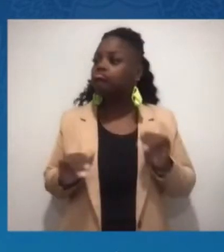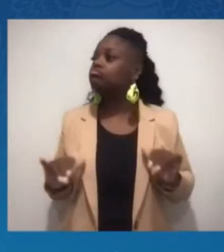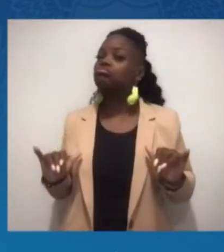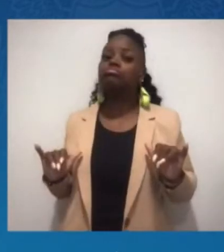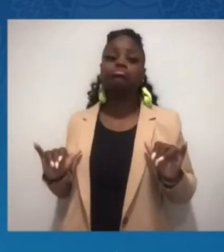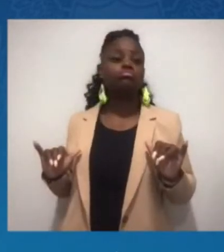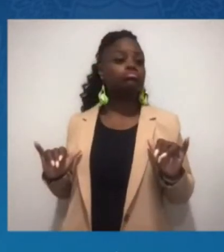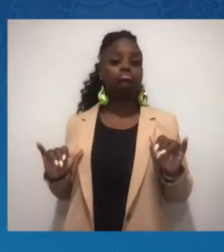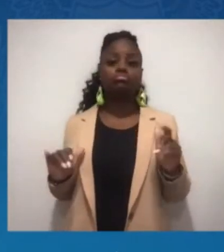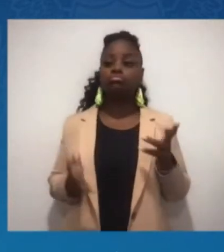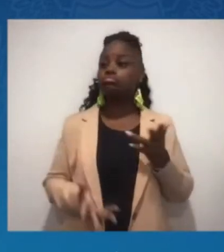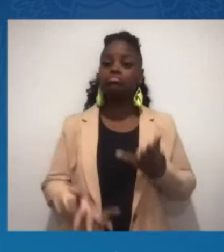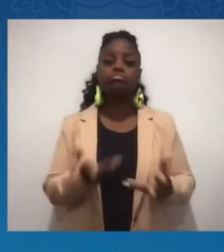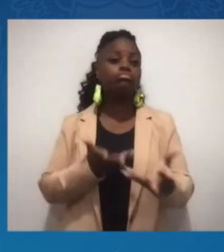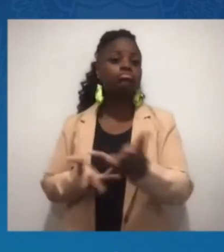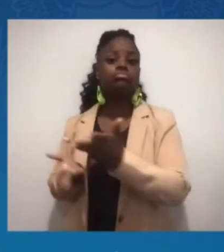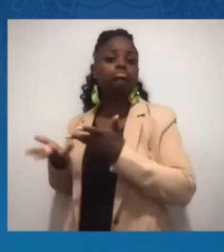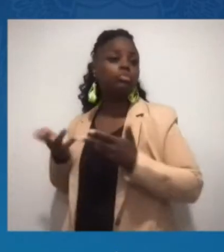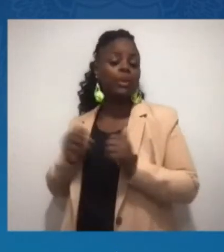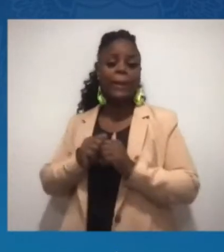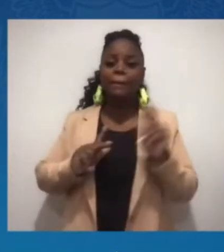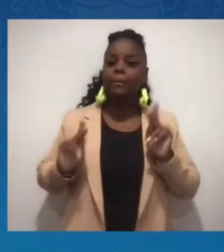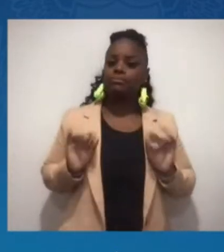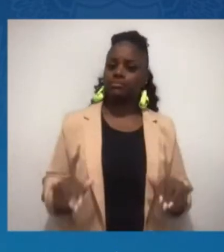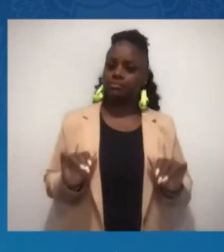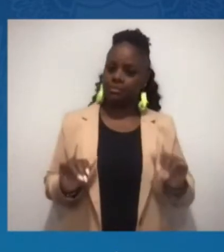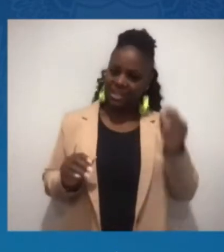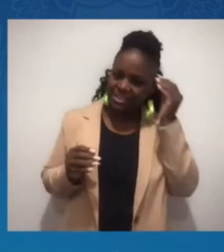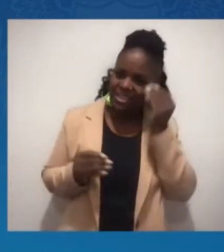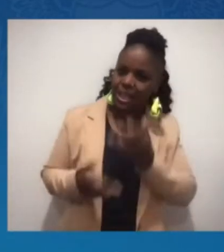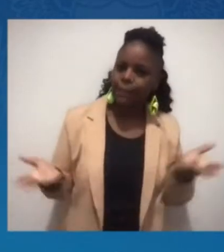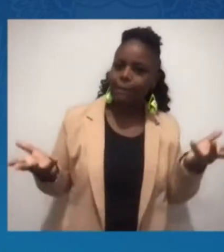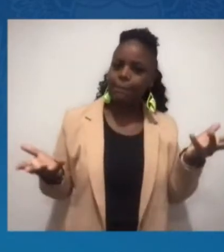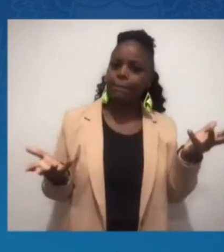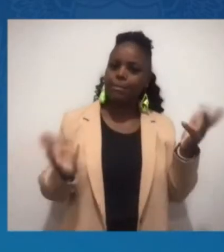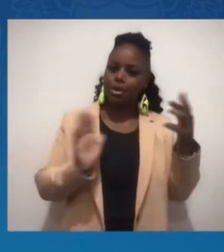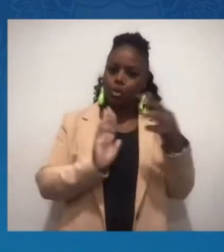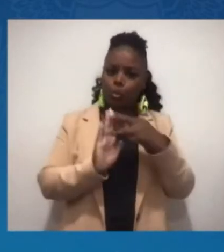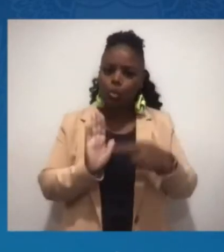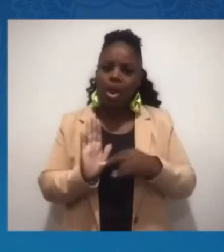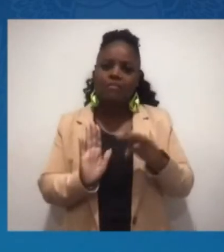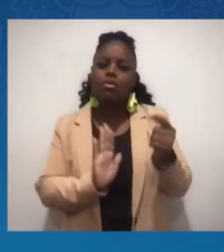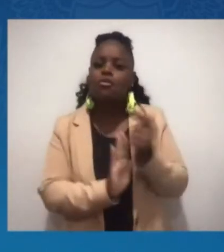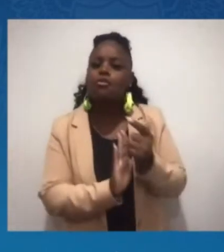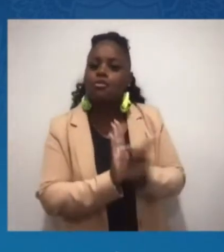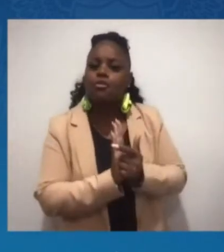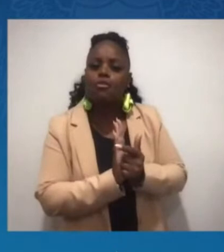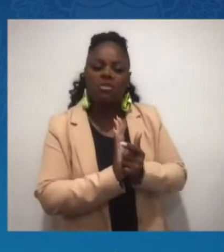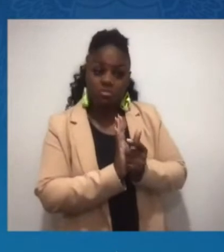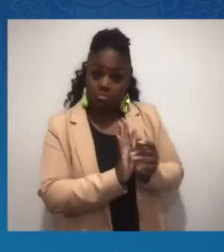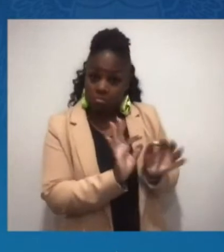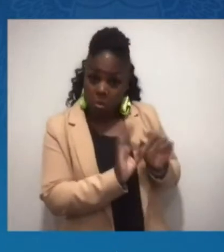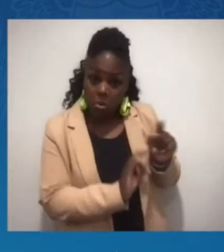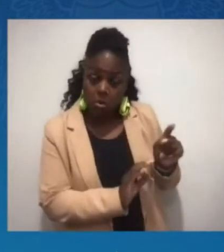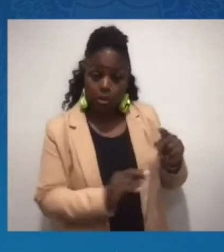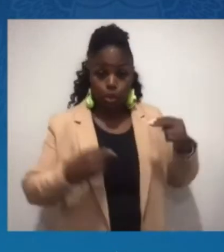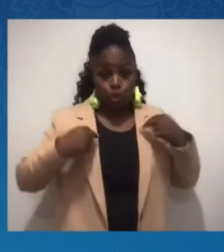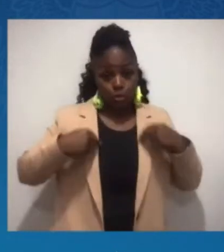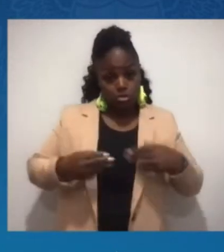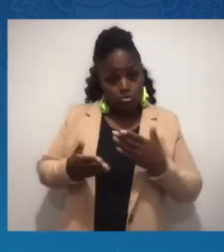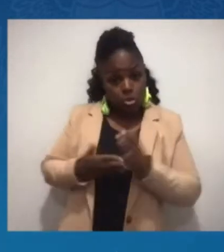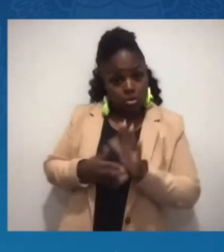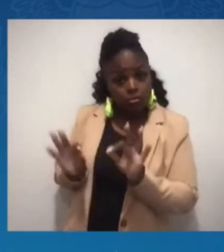others about the importance of the rule of law, human rights, civil